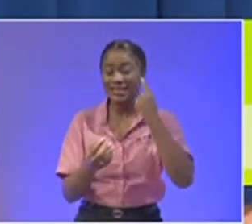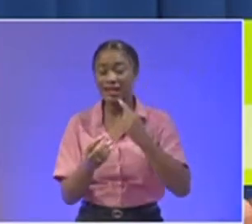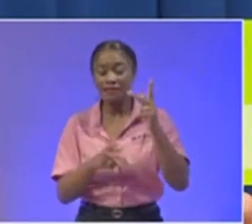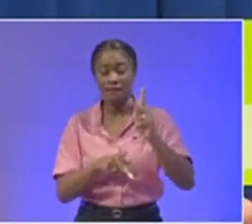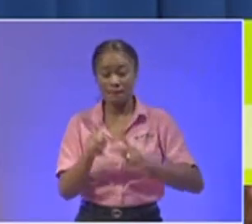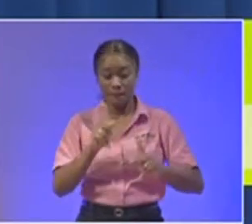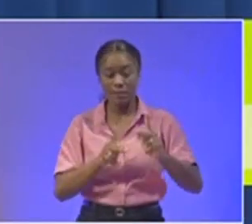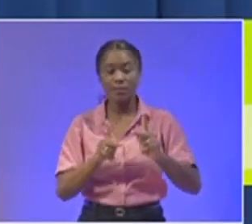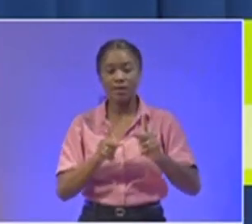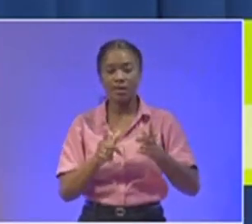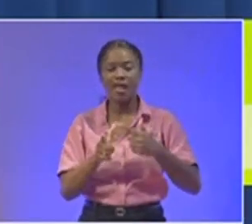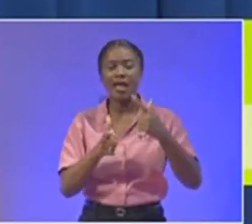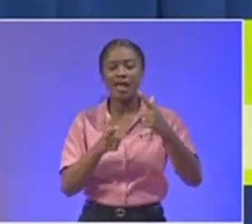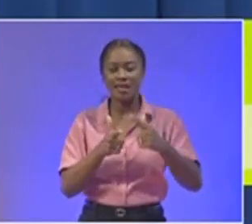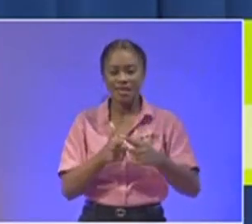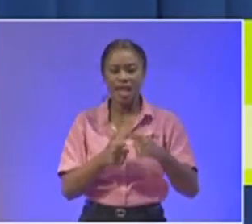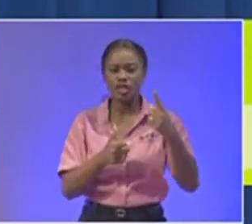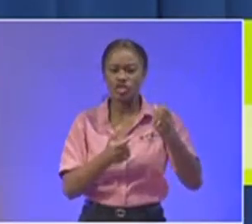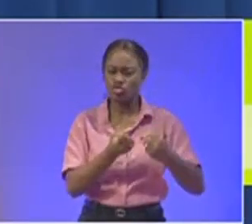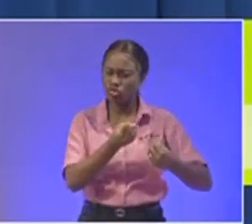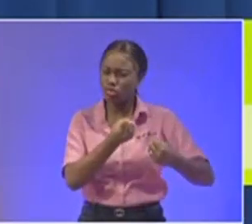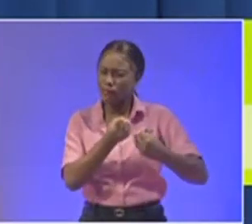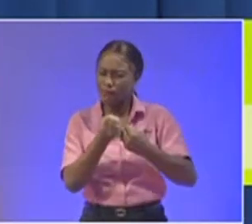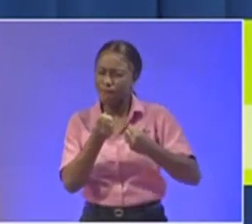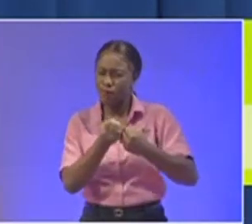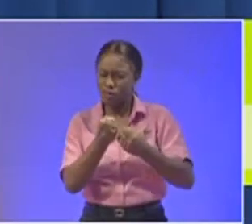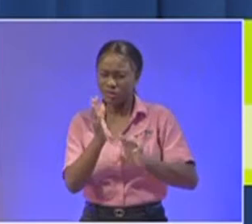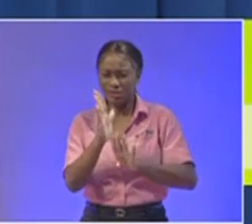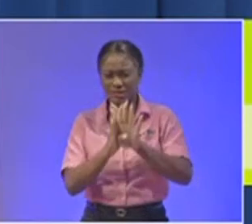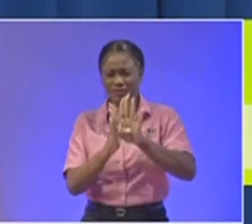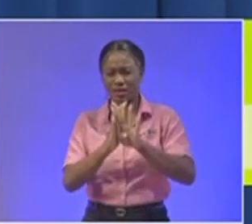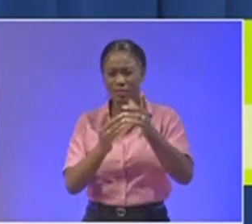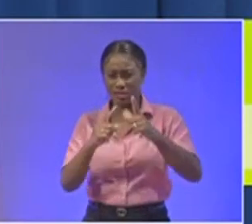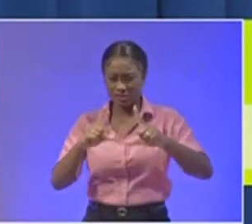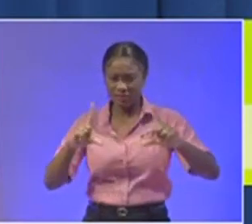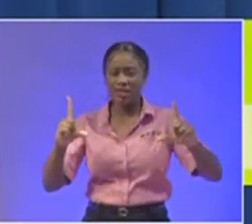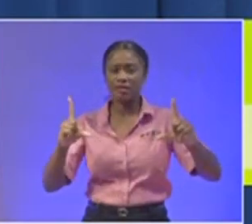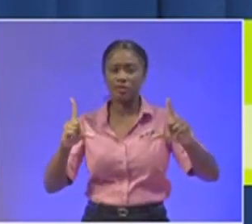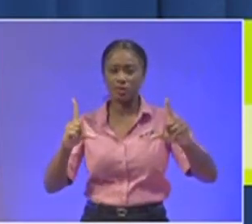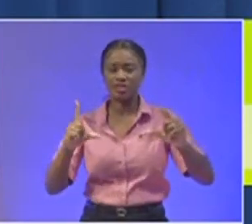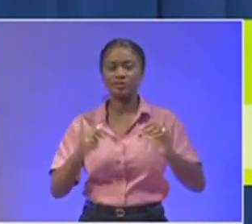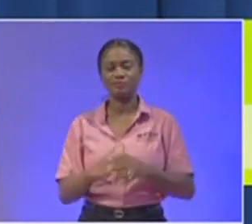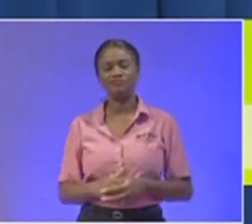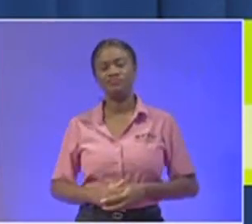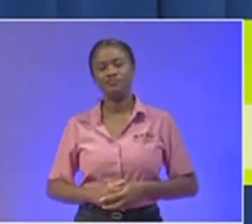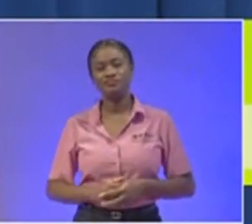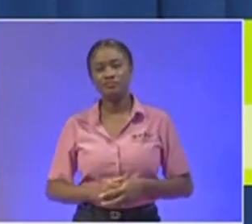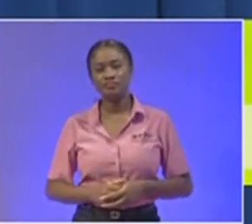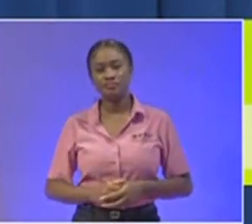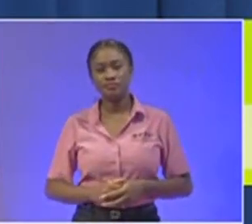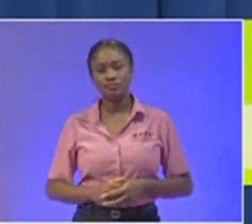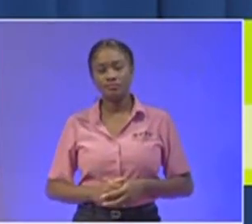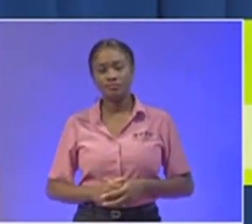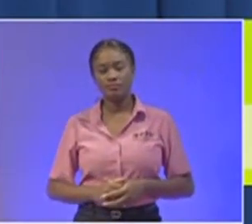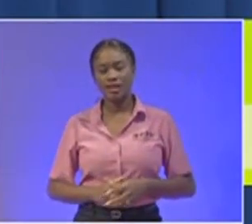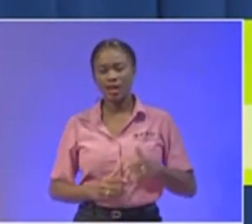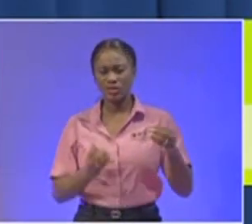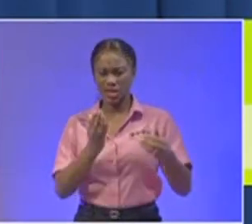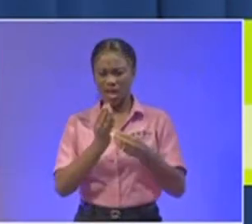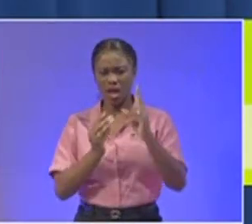for language immersion and support the development of children so they can be successful. I want to add one more